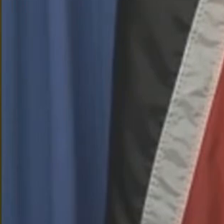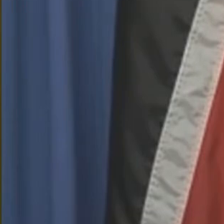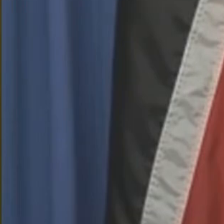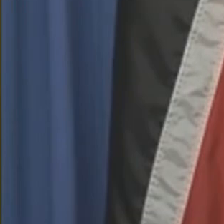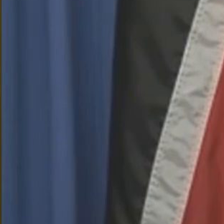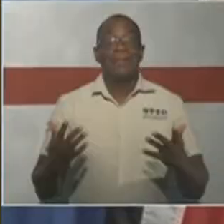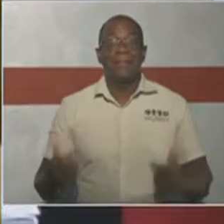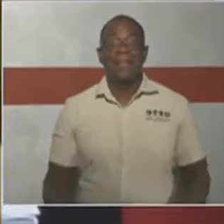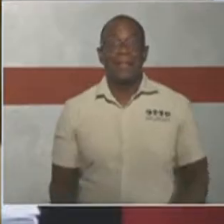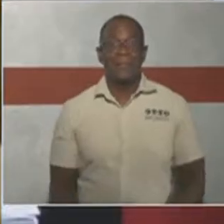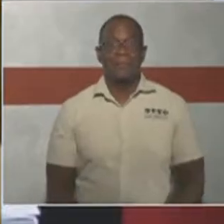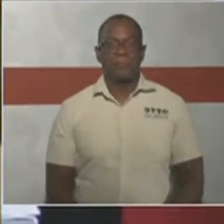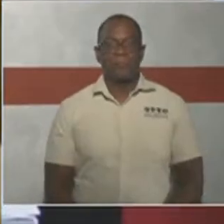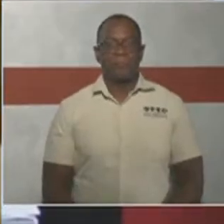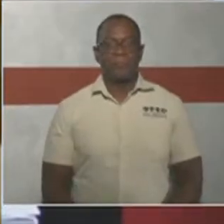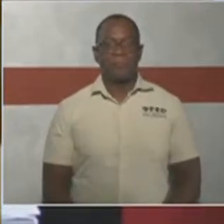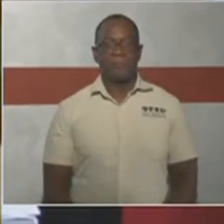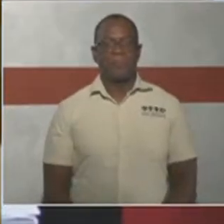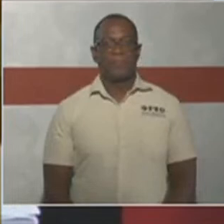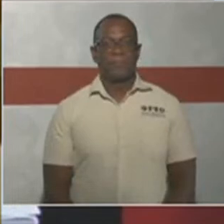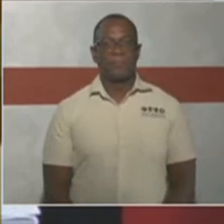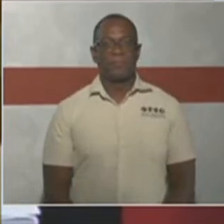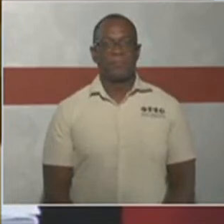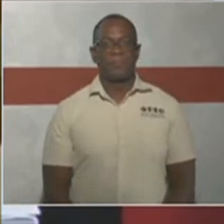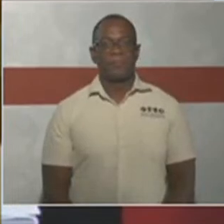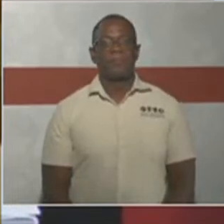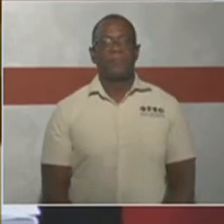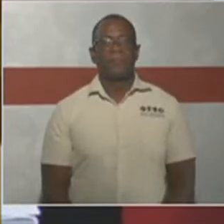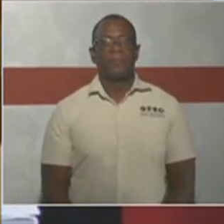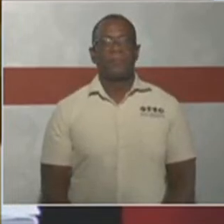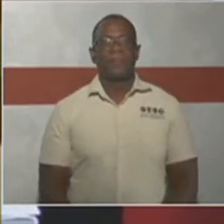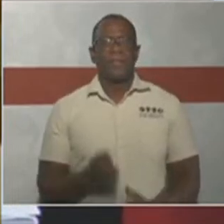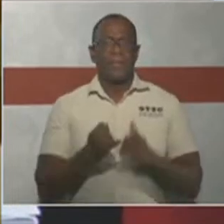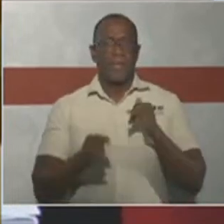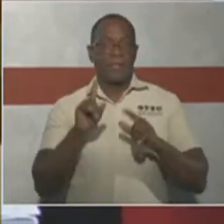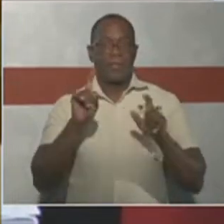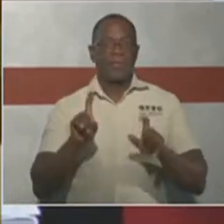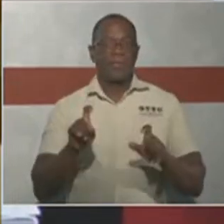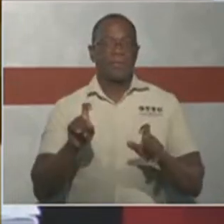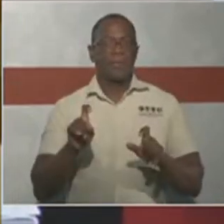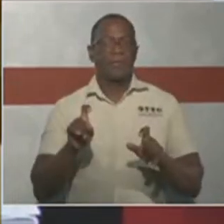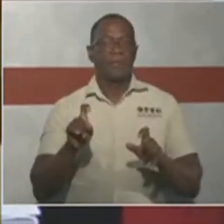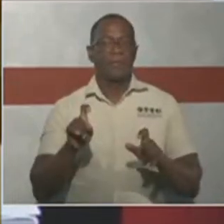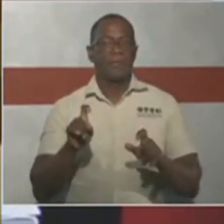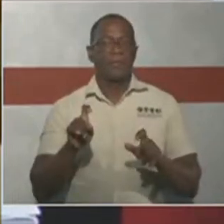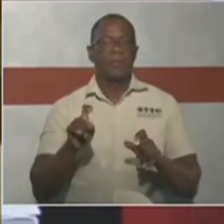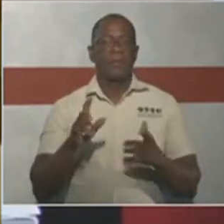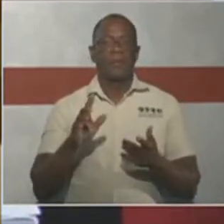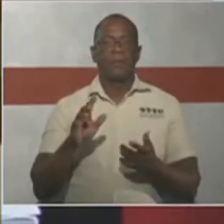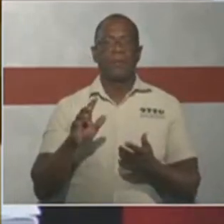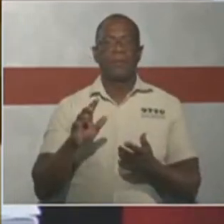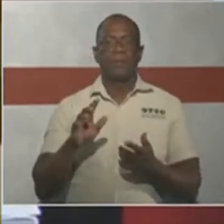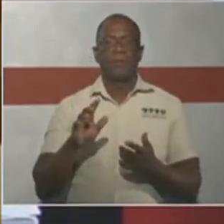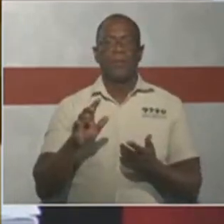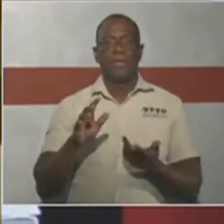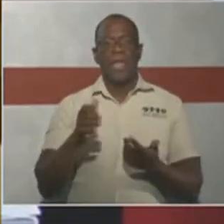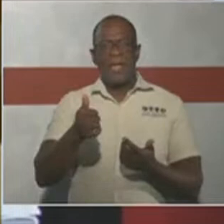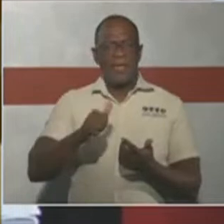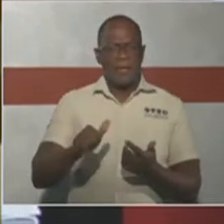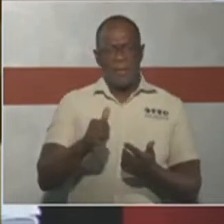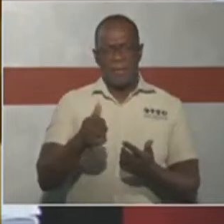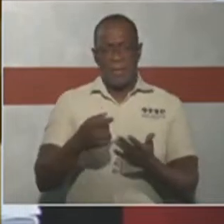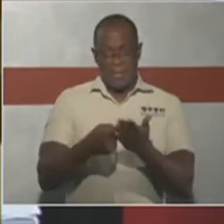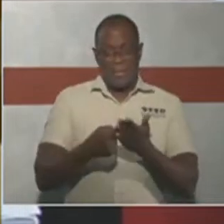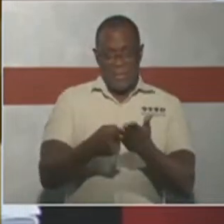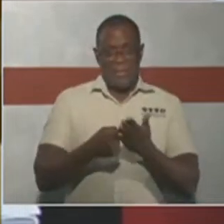Last question, any agreements with Mr. Ali on the refinery? Any discussions, sidebar or otherwise,